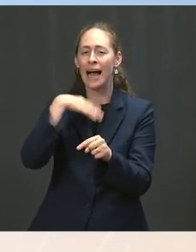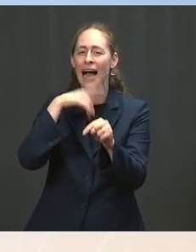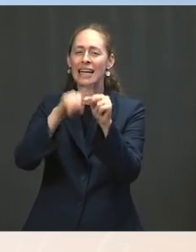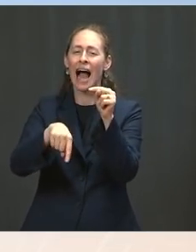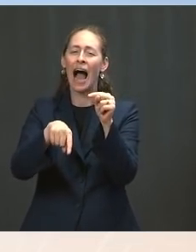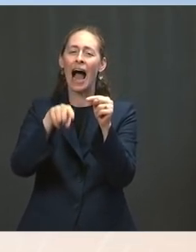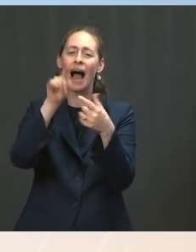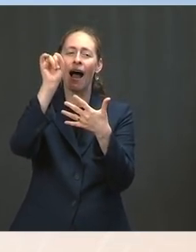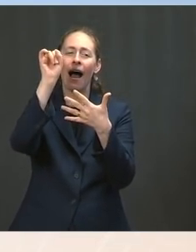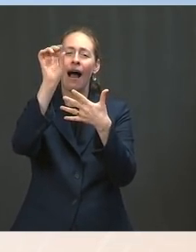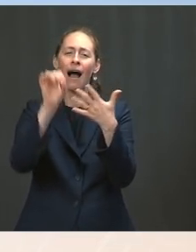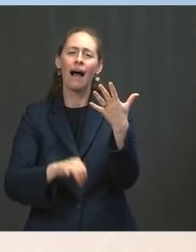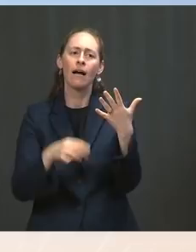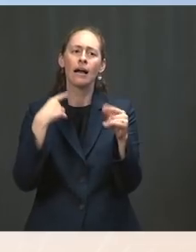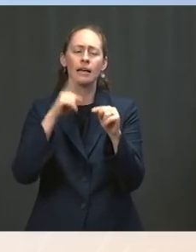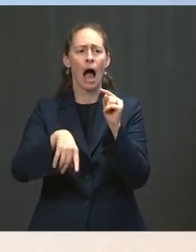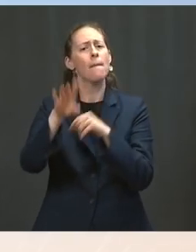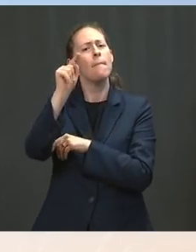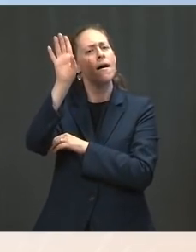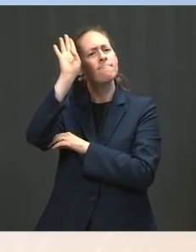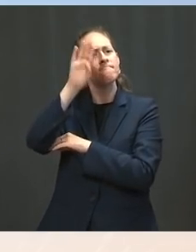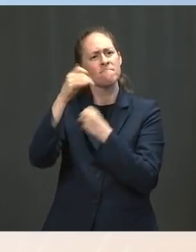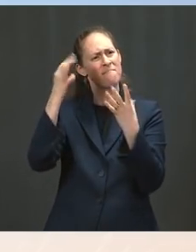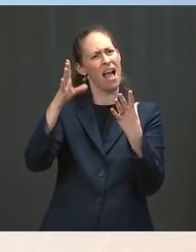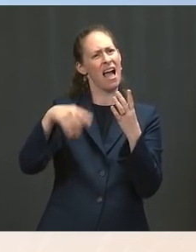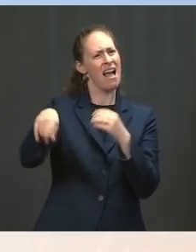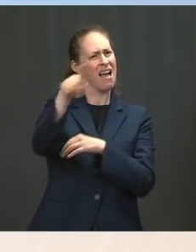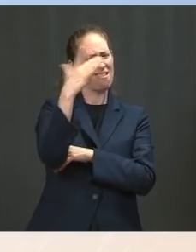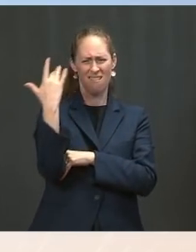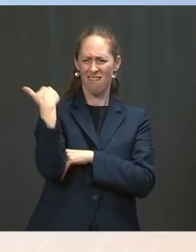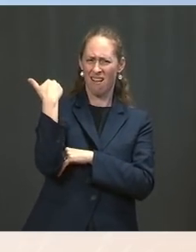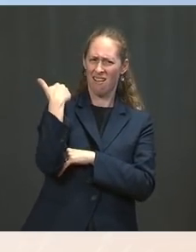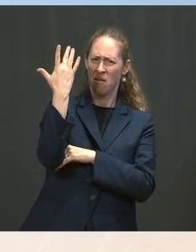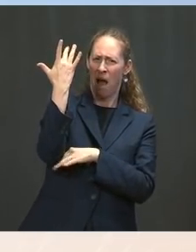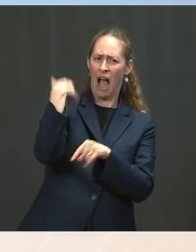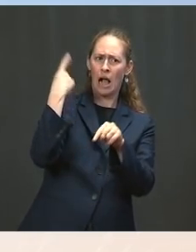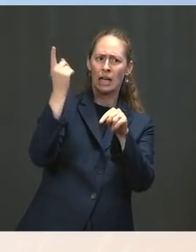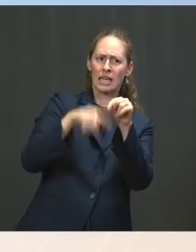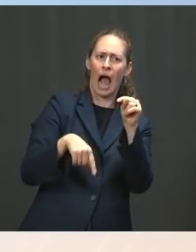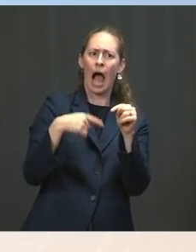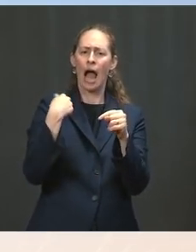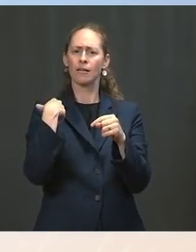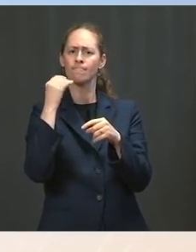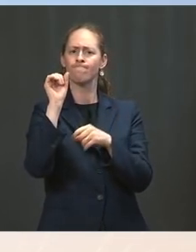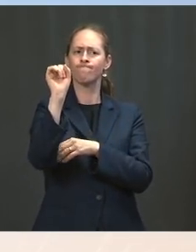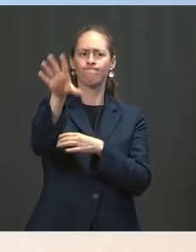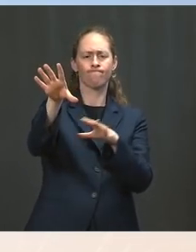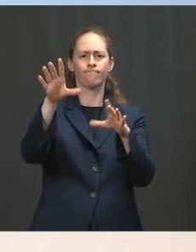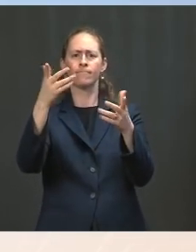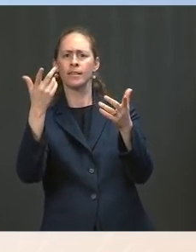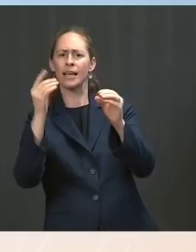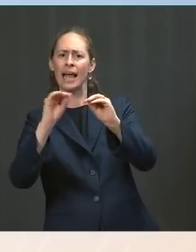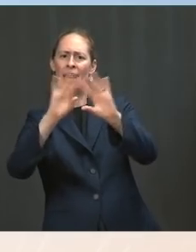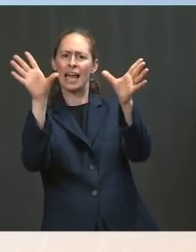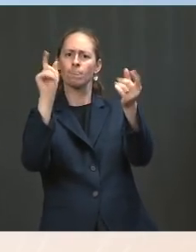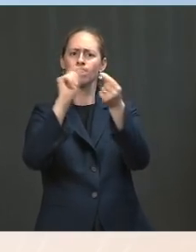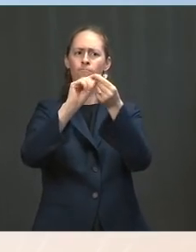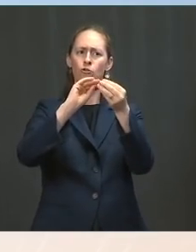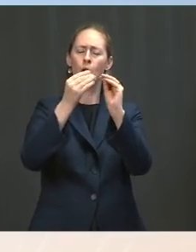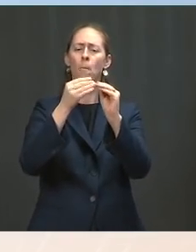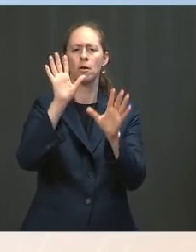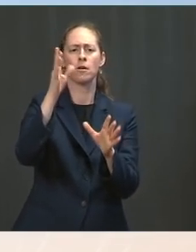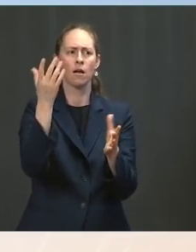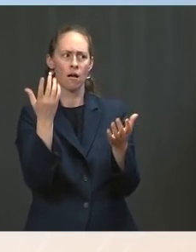asked reasonably why we cannot provide a precise number of American citizens still in country. Let me explain.